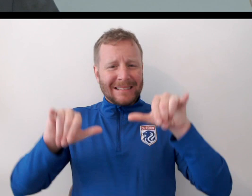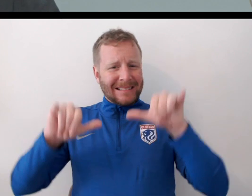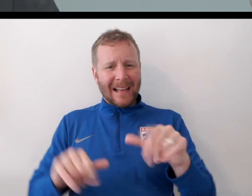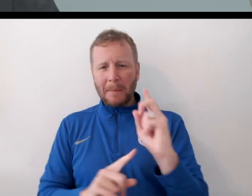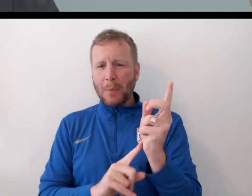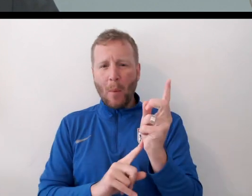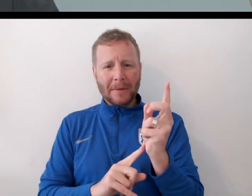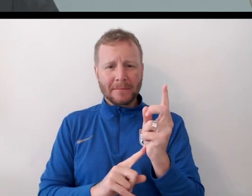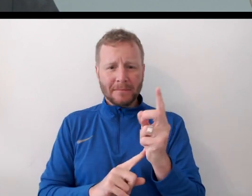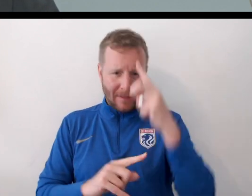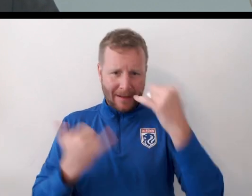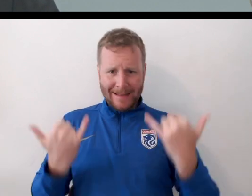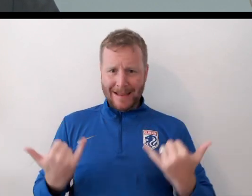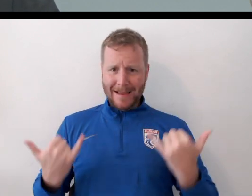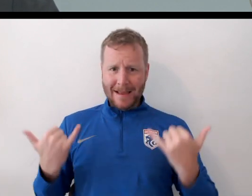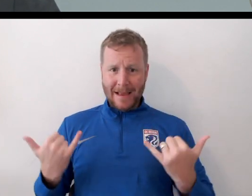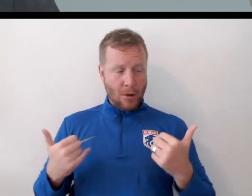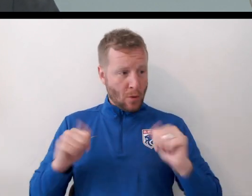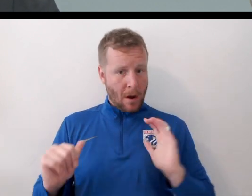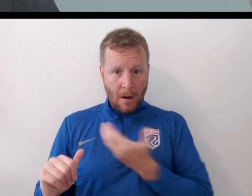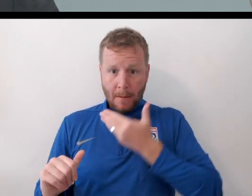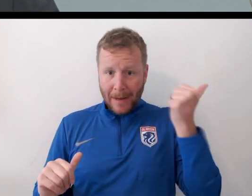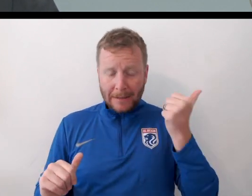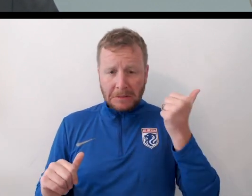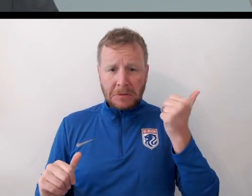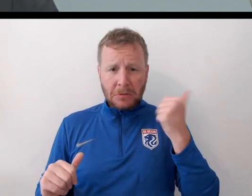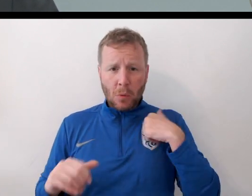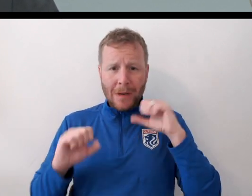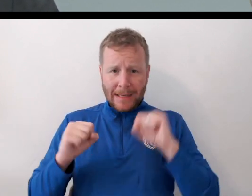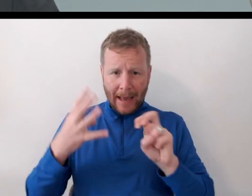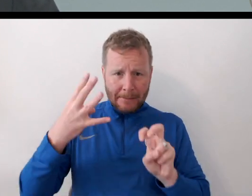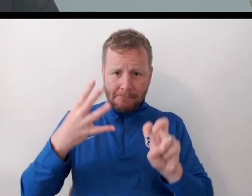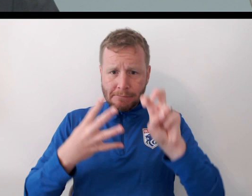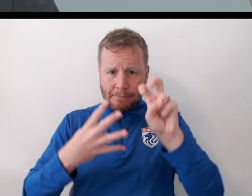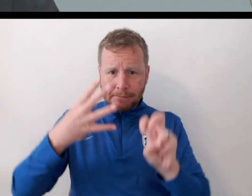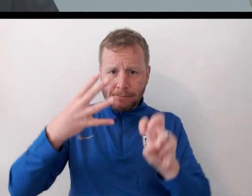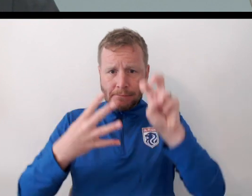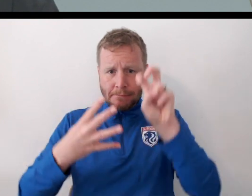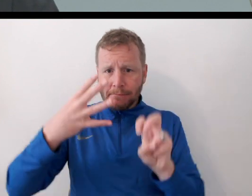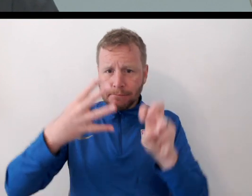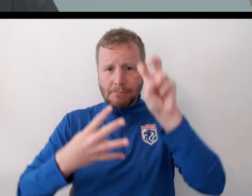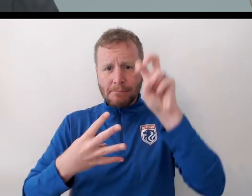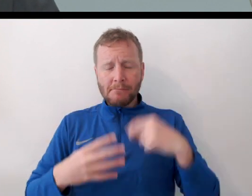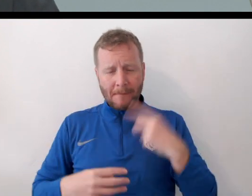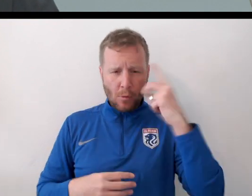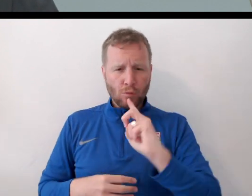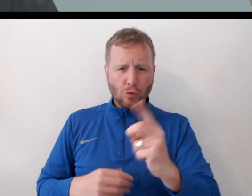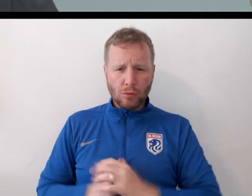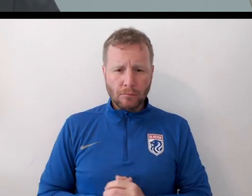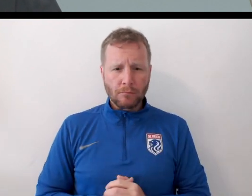that if we play the best that we can play, you know, I think we'll definitely make it at the top of the table for